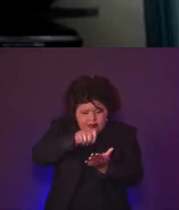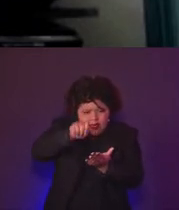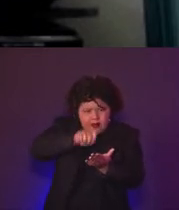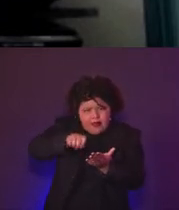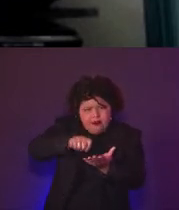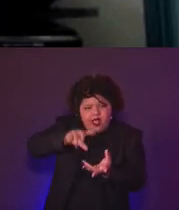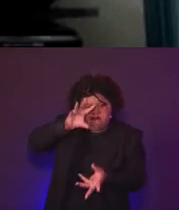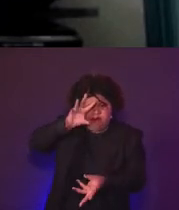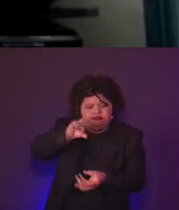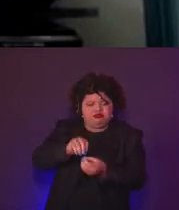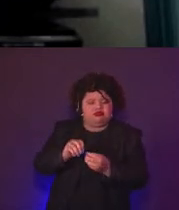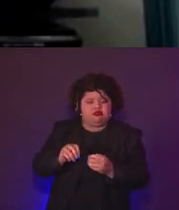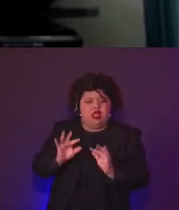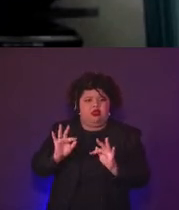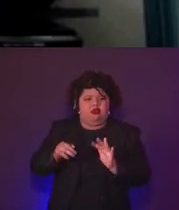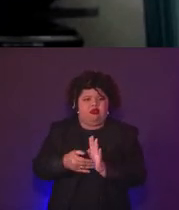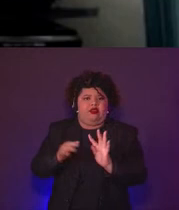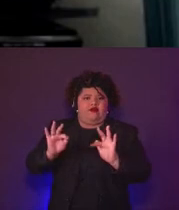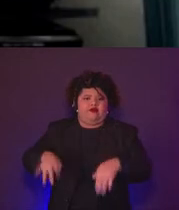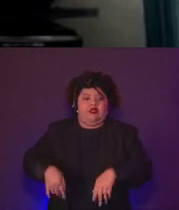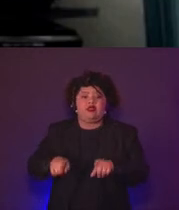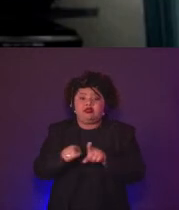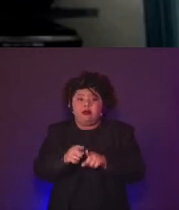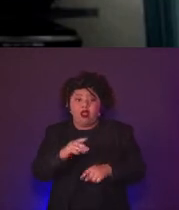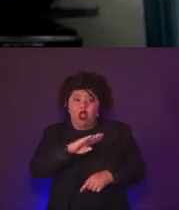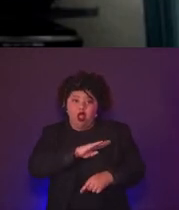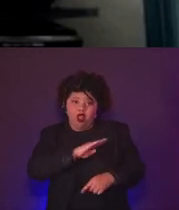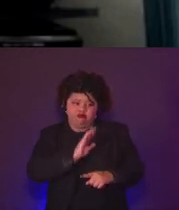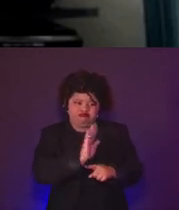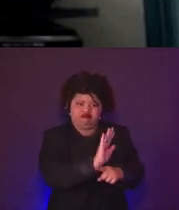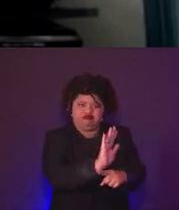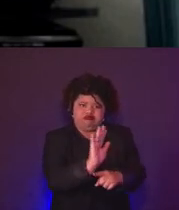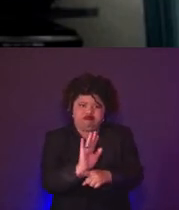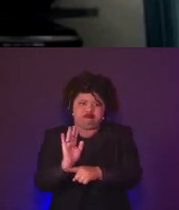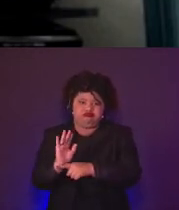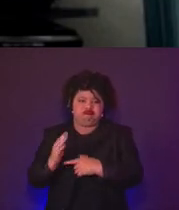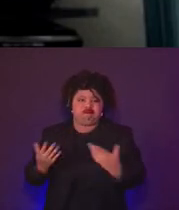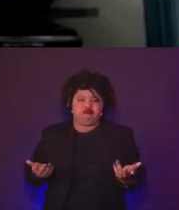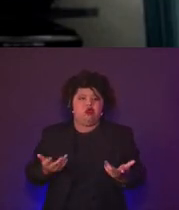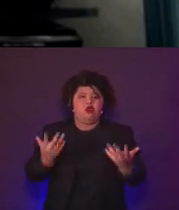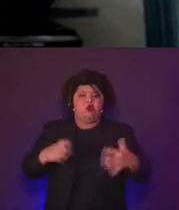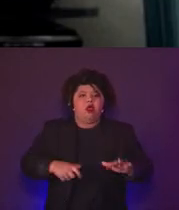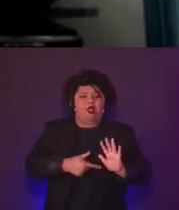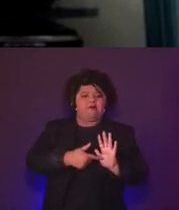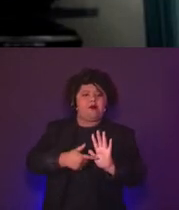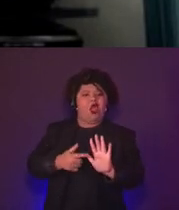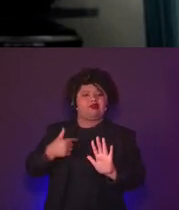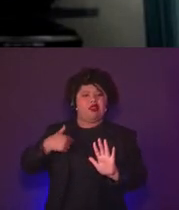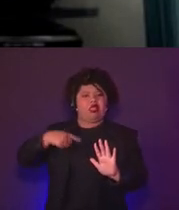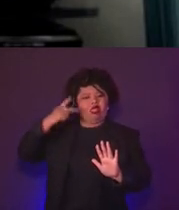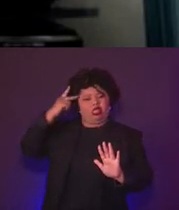colleagues and to not, you know, blowing his own horn in any way.